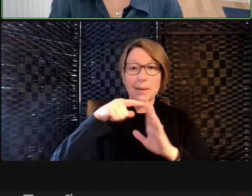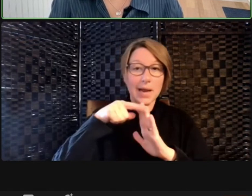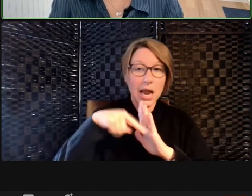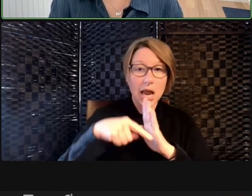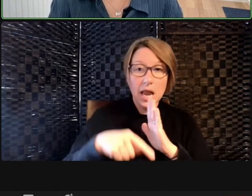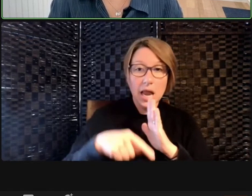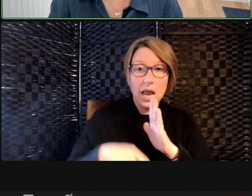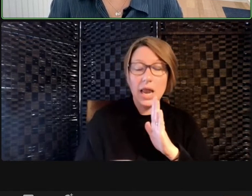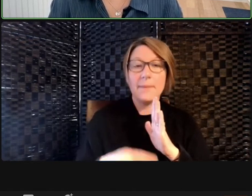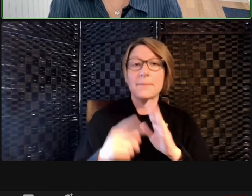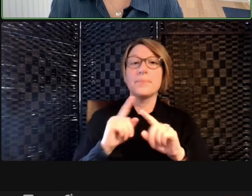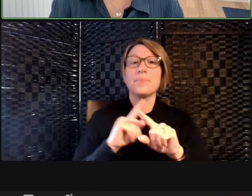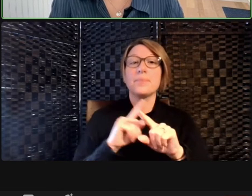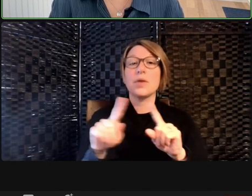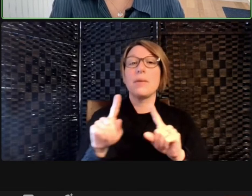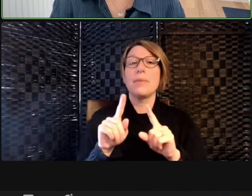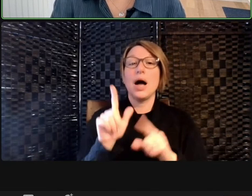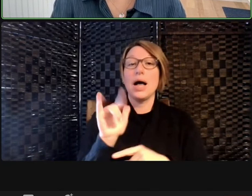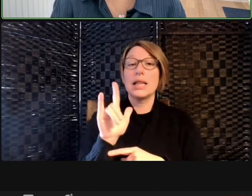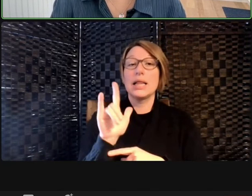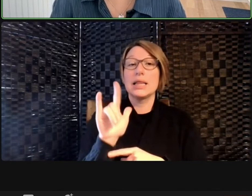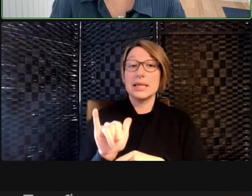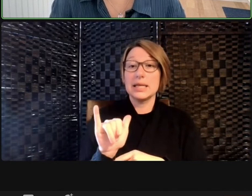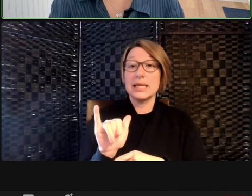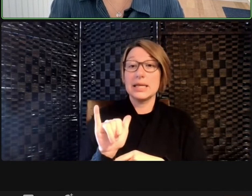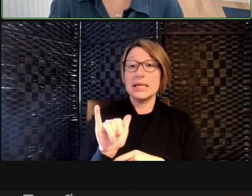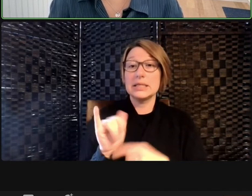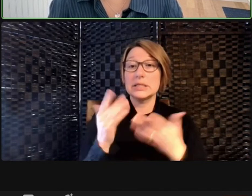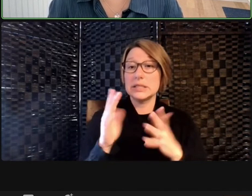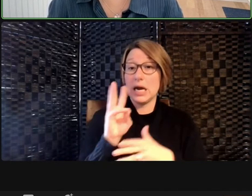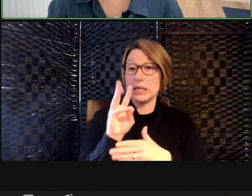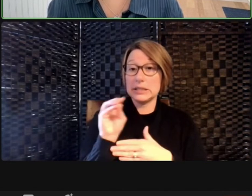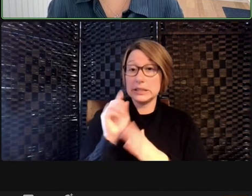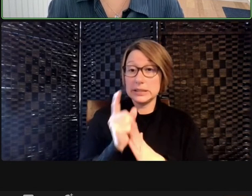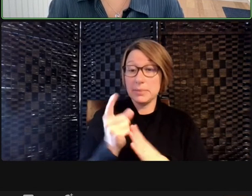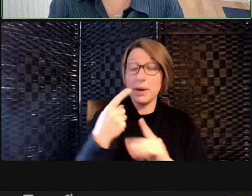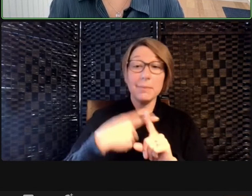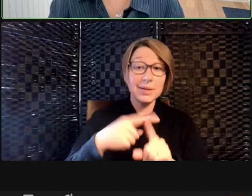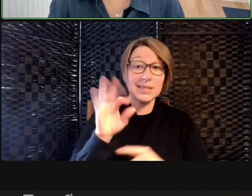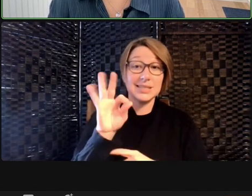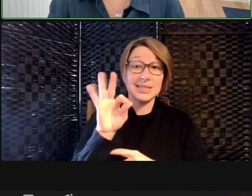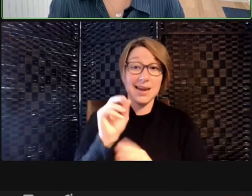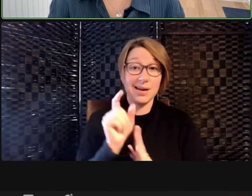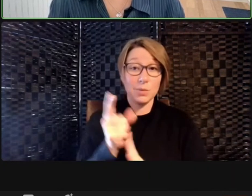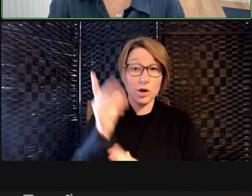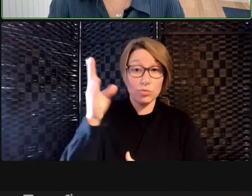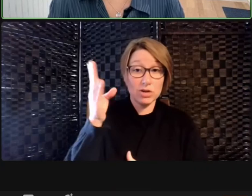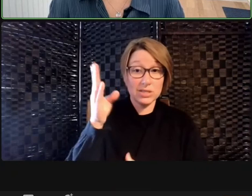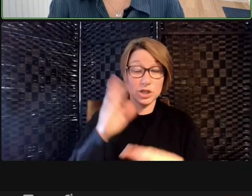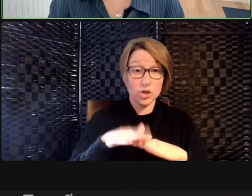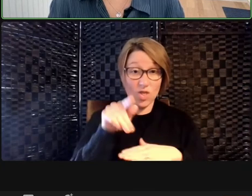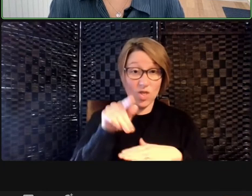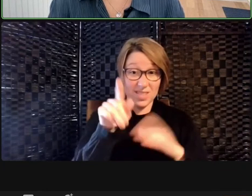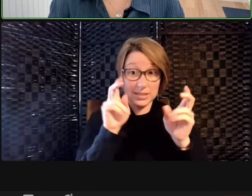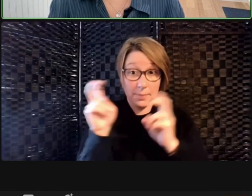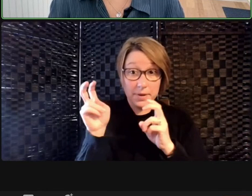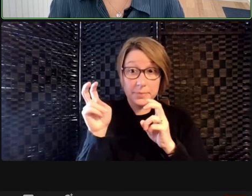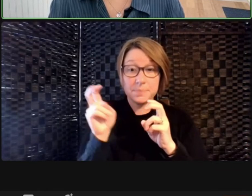done our 60-minute as well as 90-minute presentations on this. It's